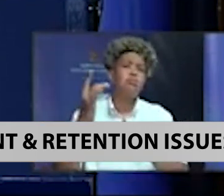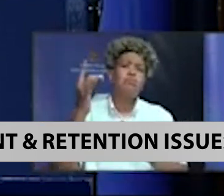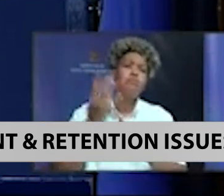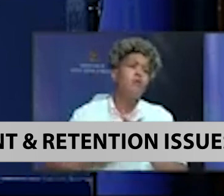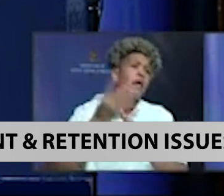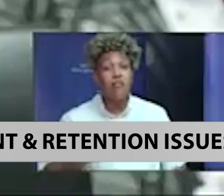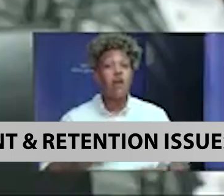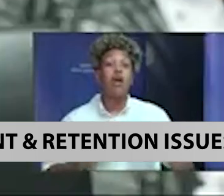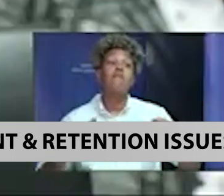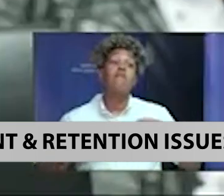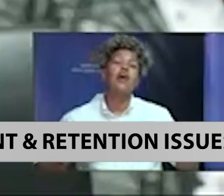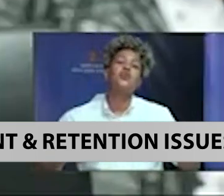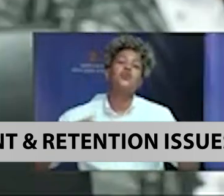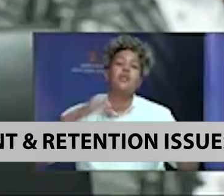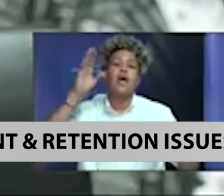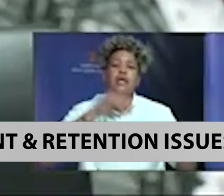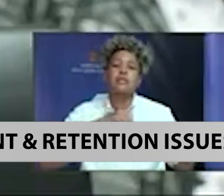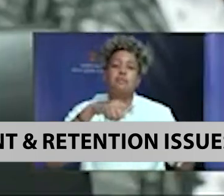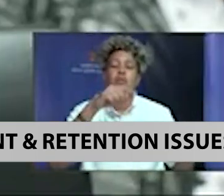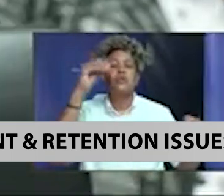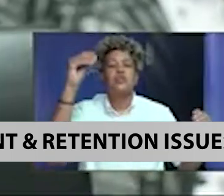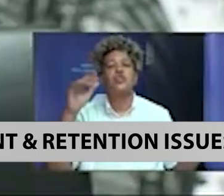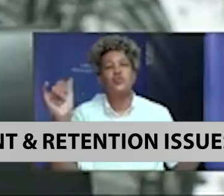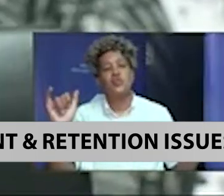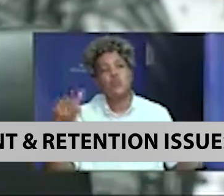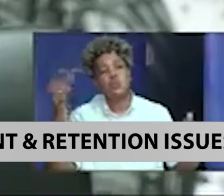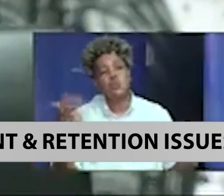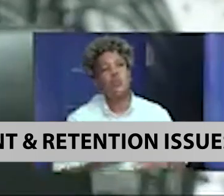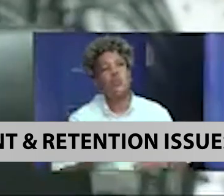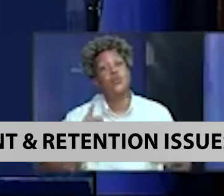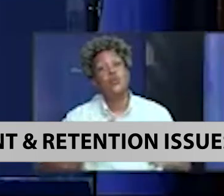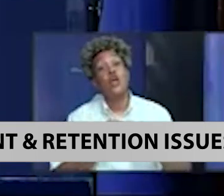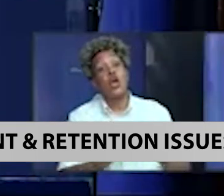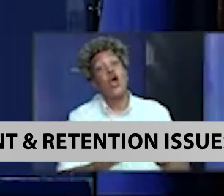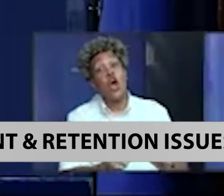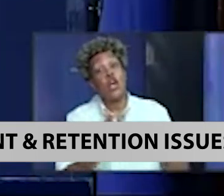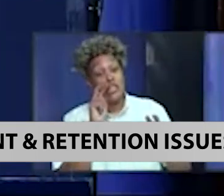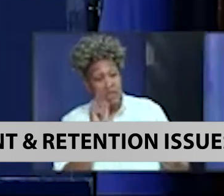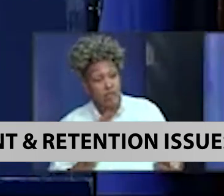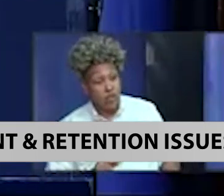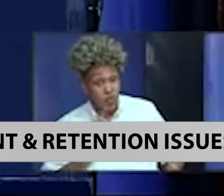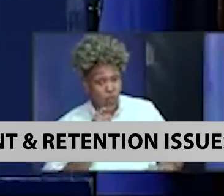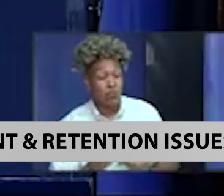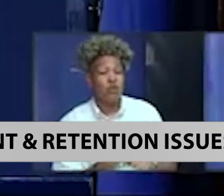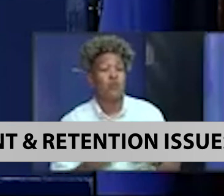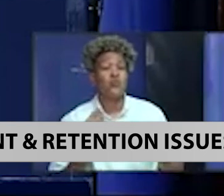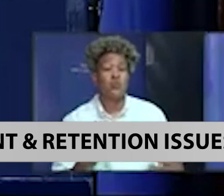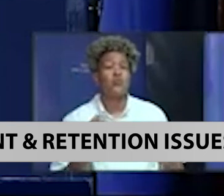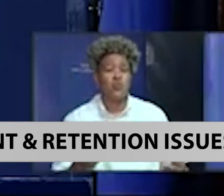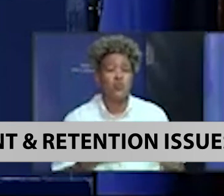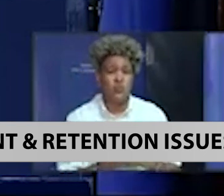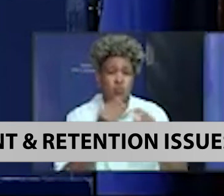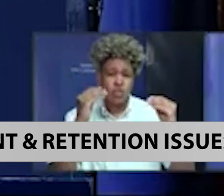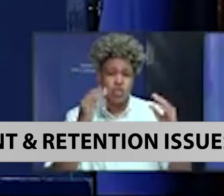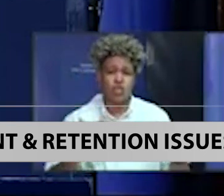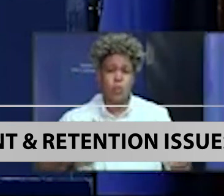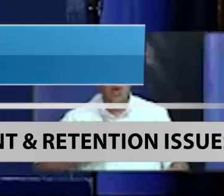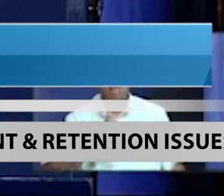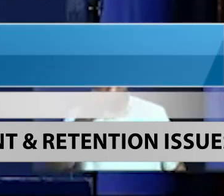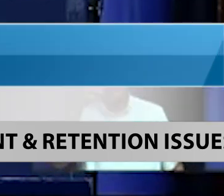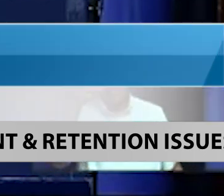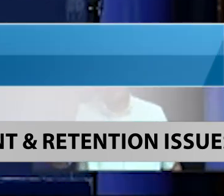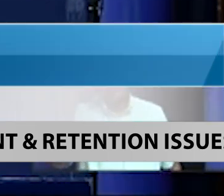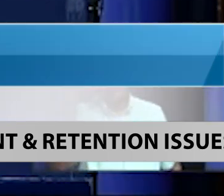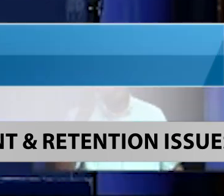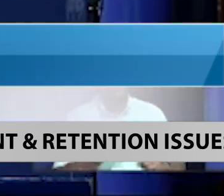streamlining the recruitment process for new teachers. We continue to produce new teachers. We have 10